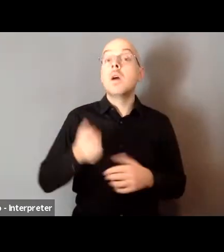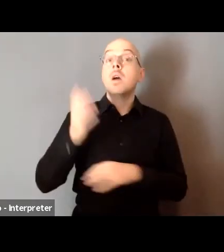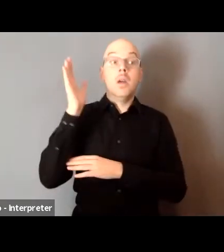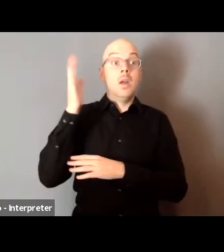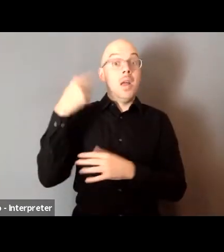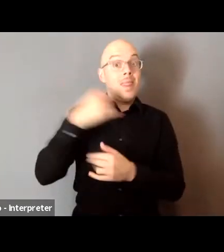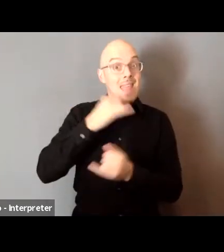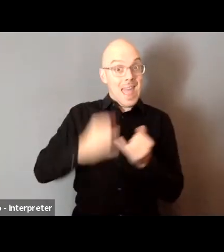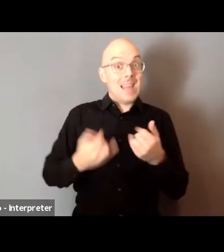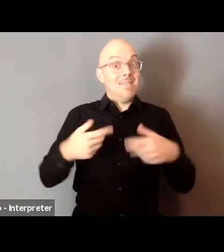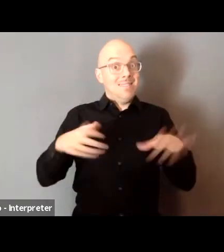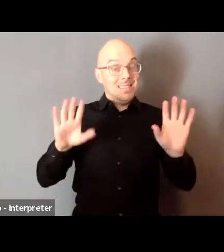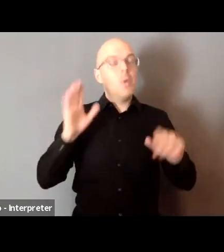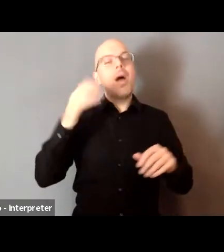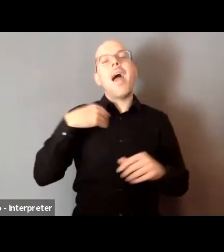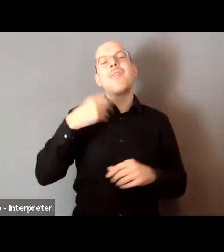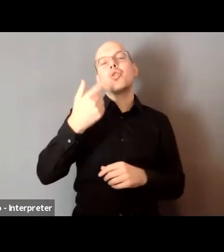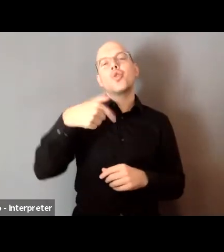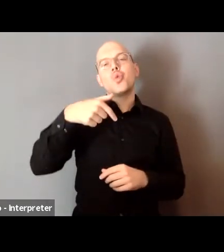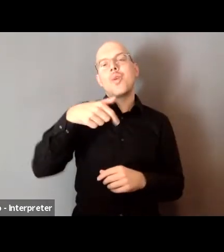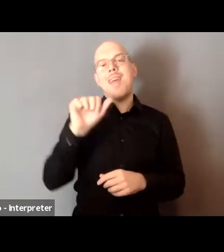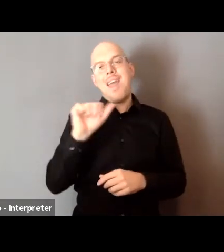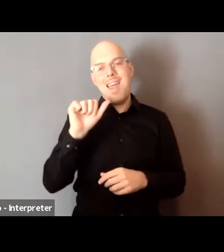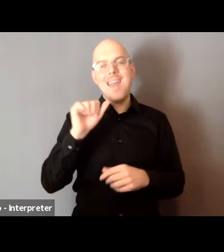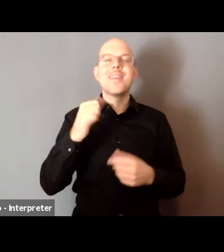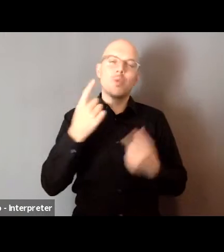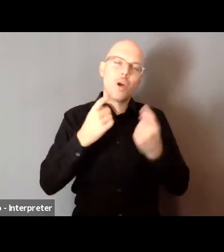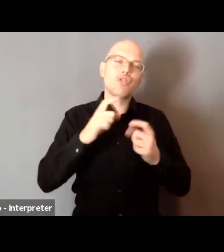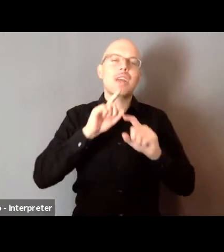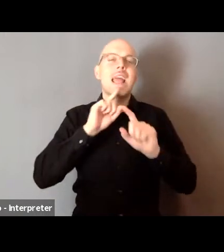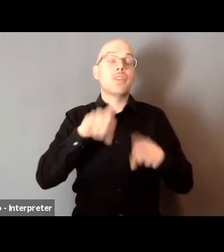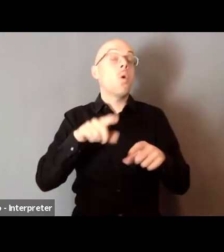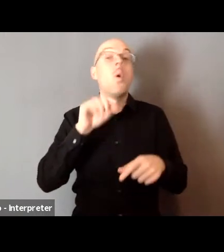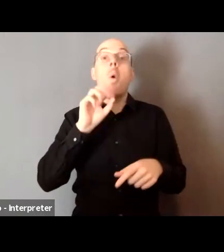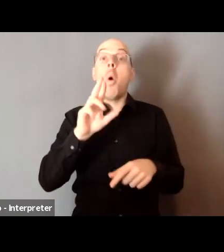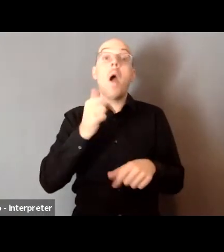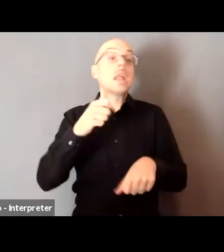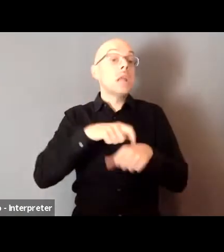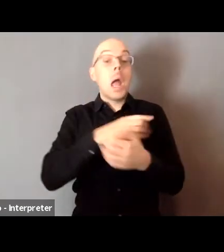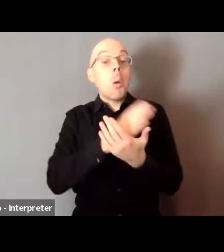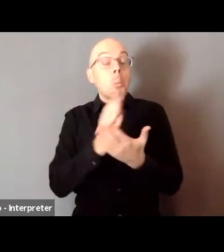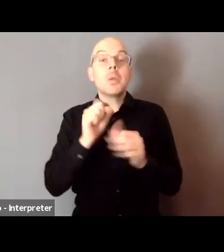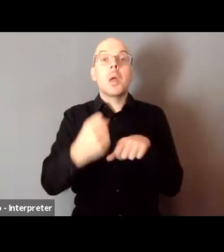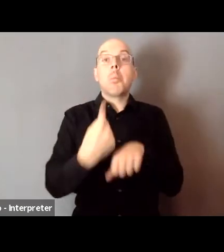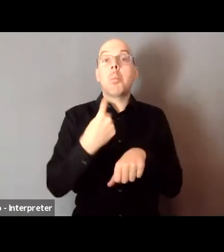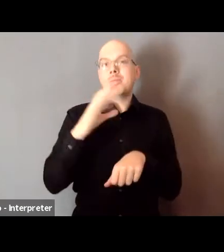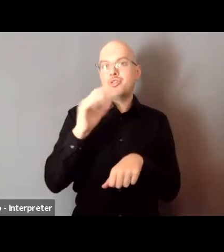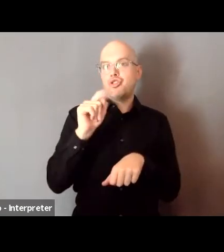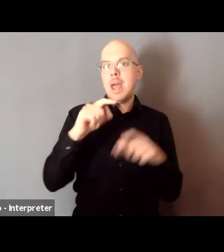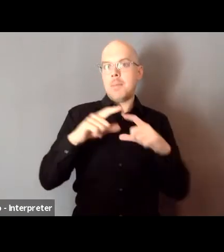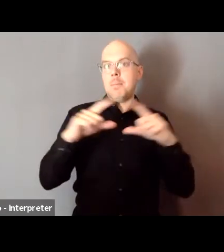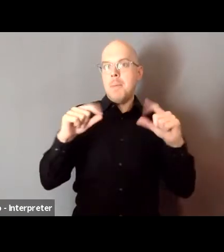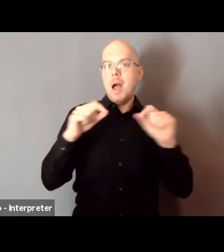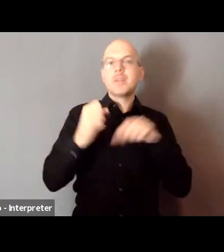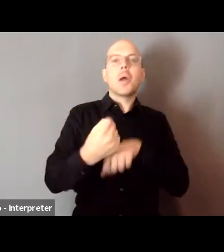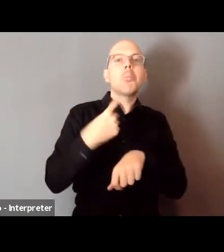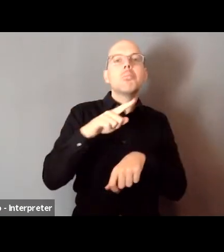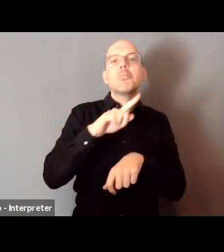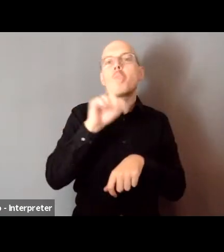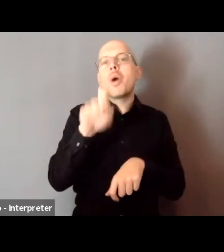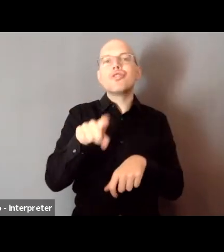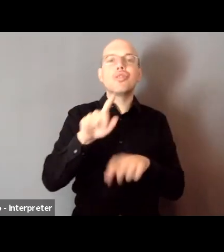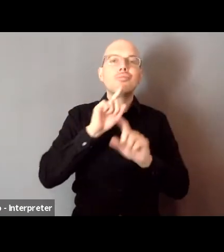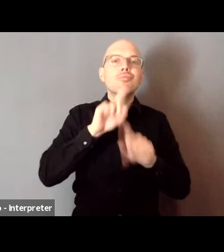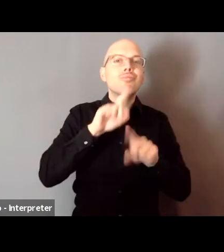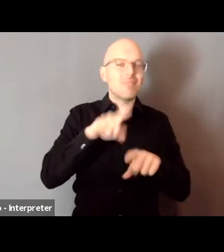free to submit your questions through the Q&A chat box, or Q&A box, excuse me, located at the bottom of your